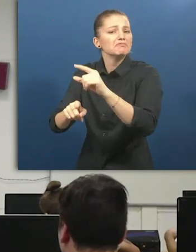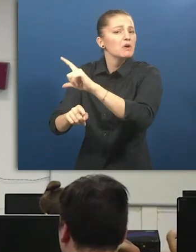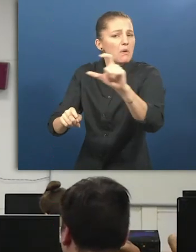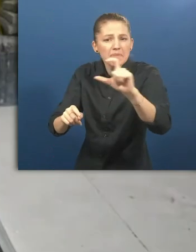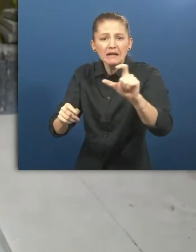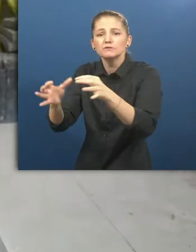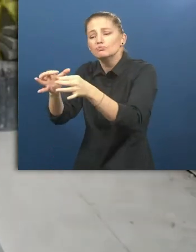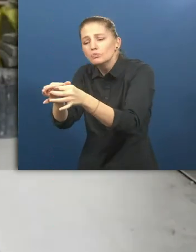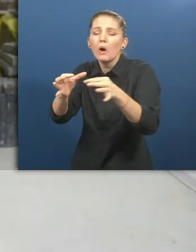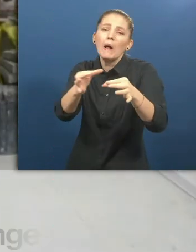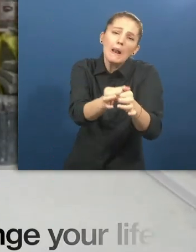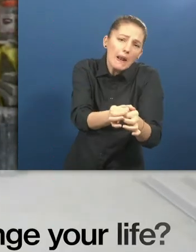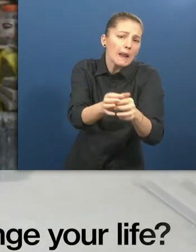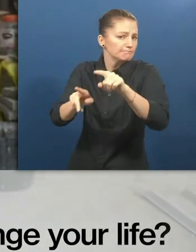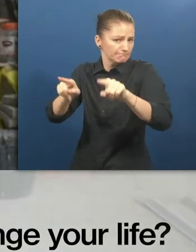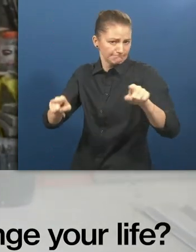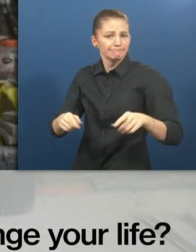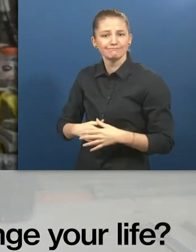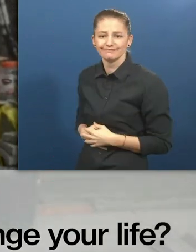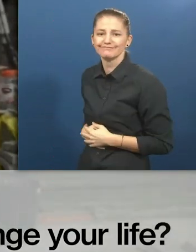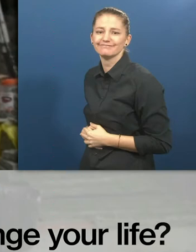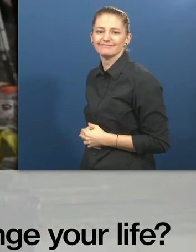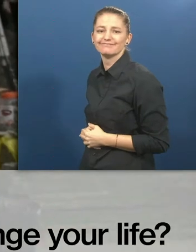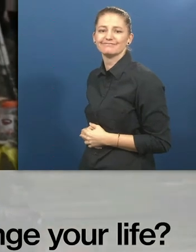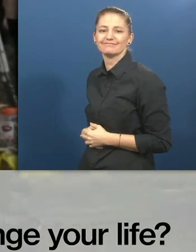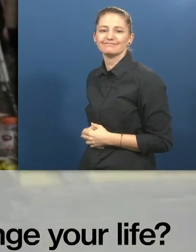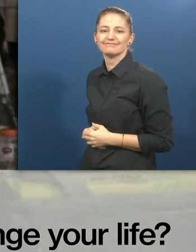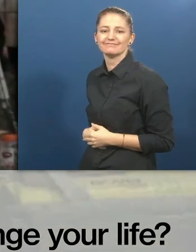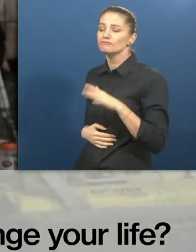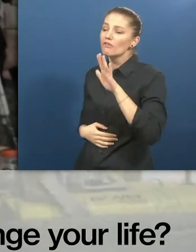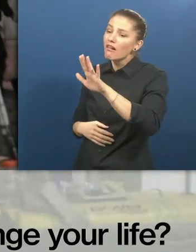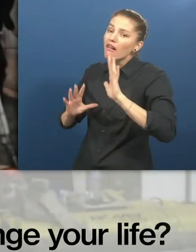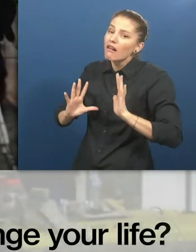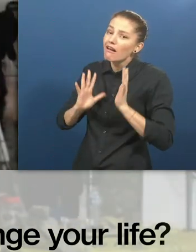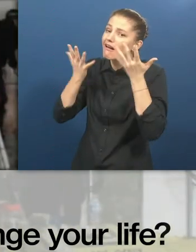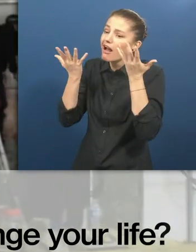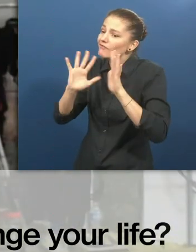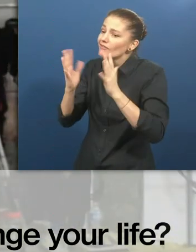enterprises. How did this solution change your life?